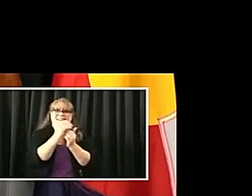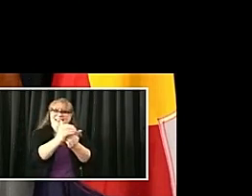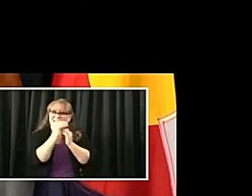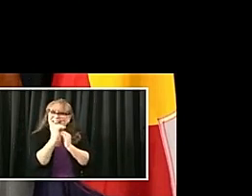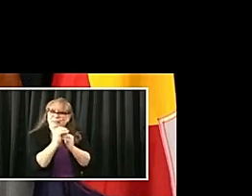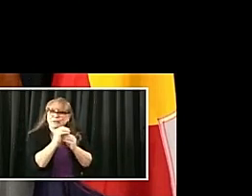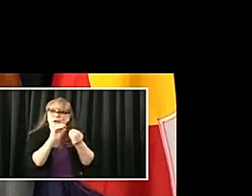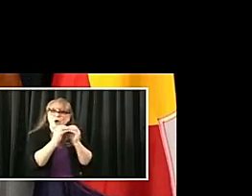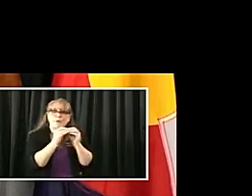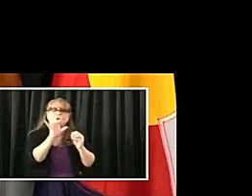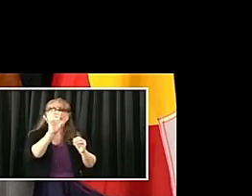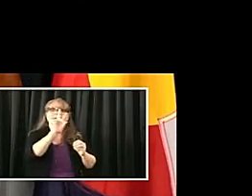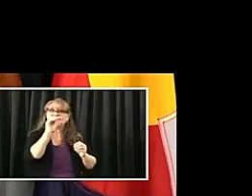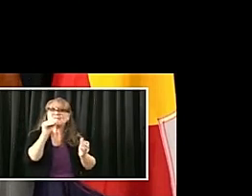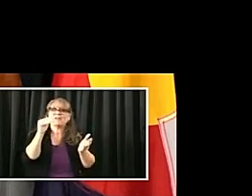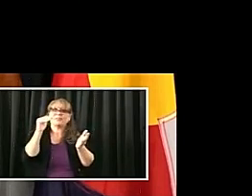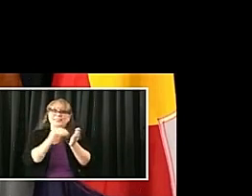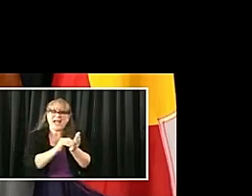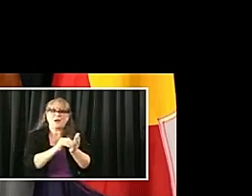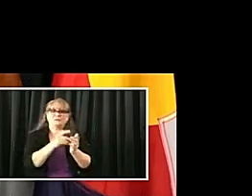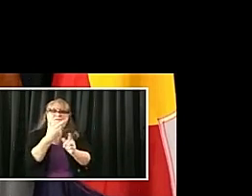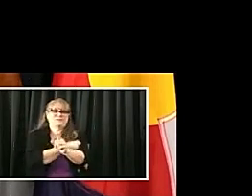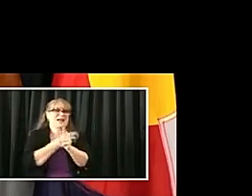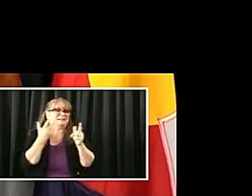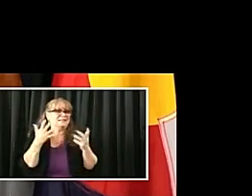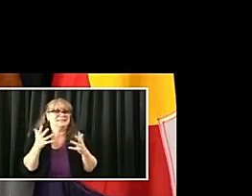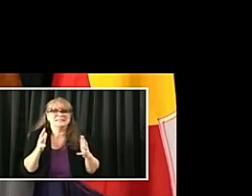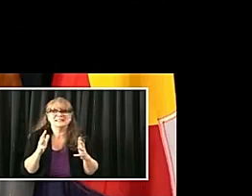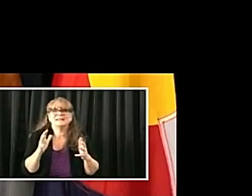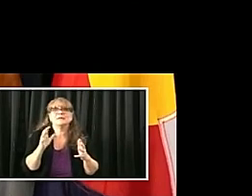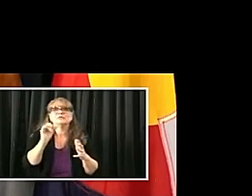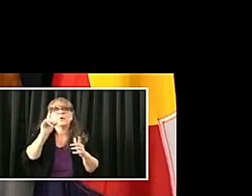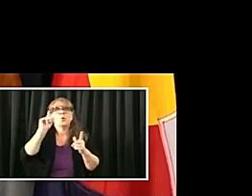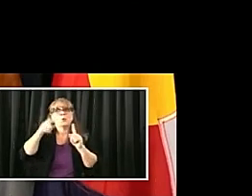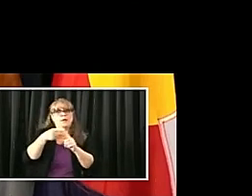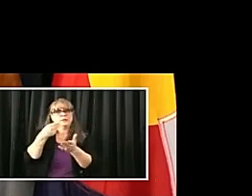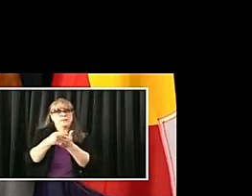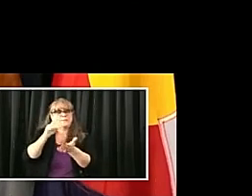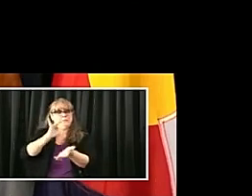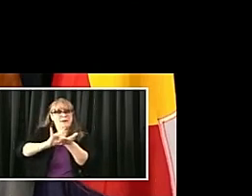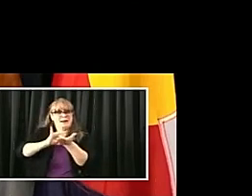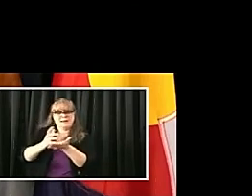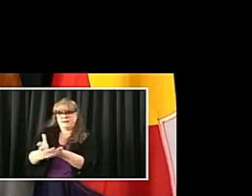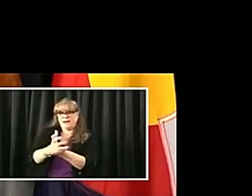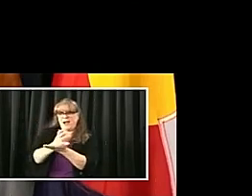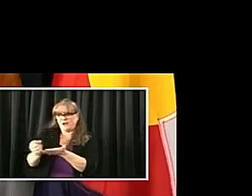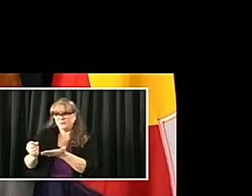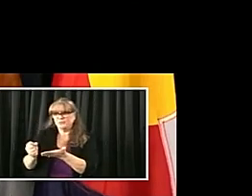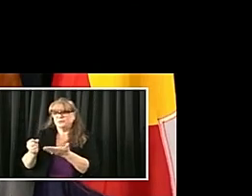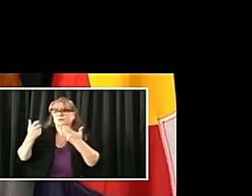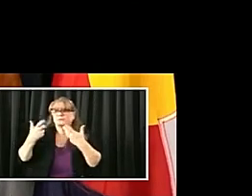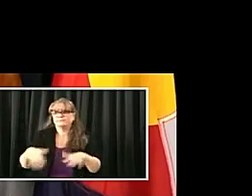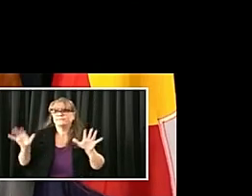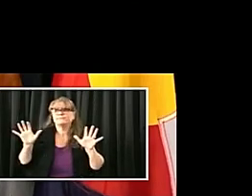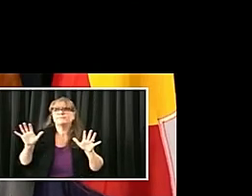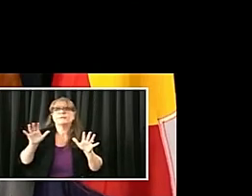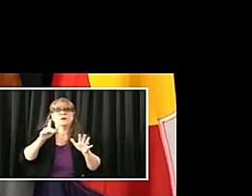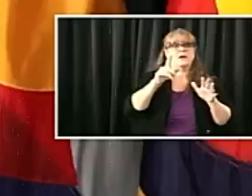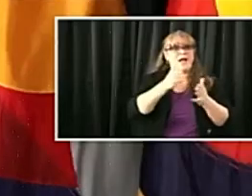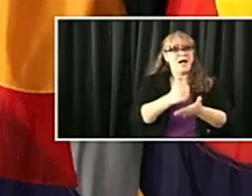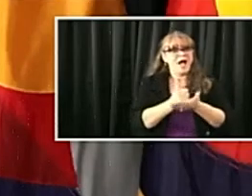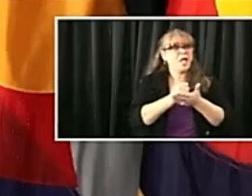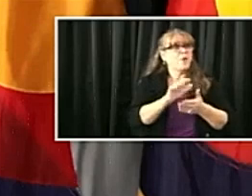site. They could literally use all the vaccines we get in the entire state at one site. And that's not an answer for our whole state, because we don't want to use all